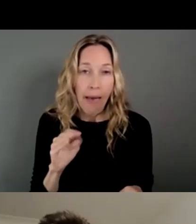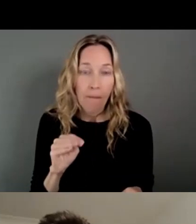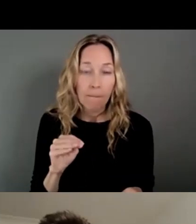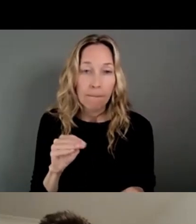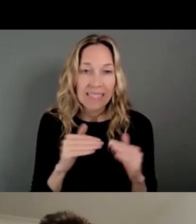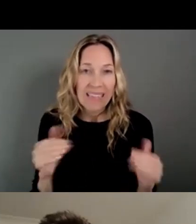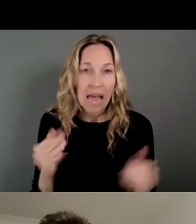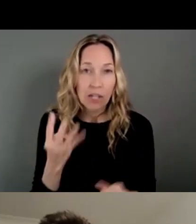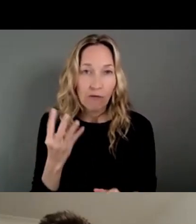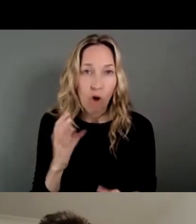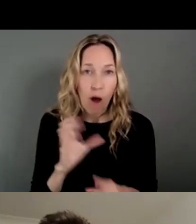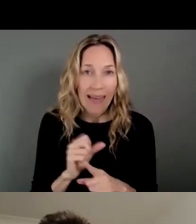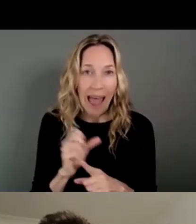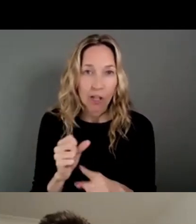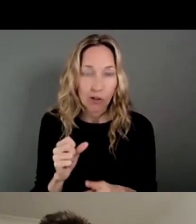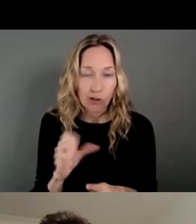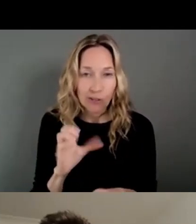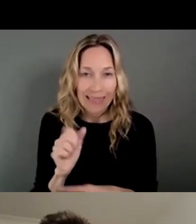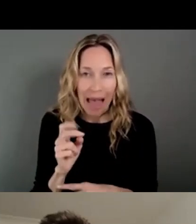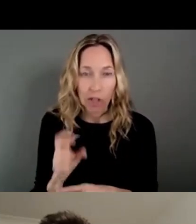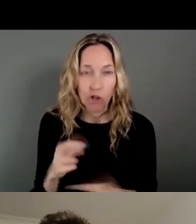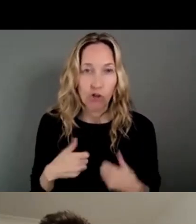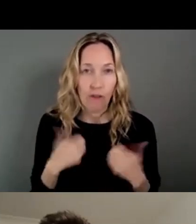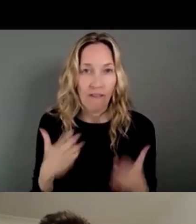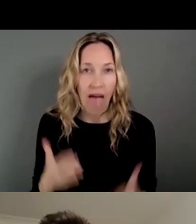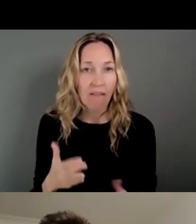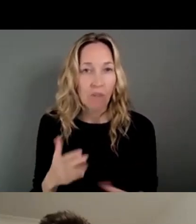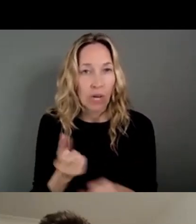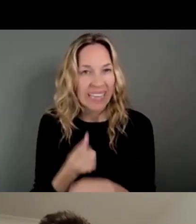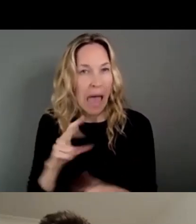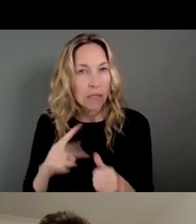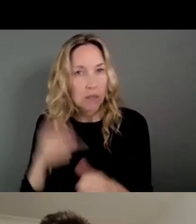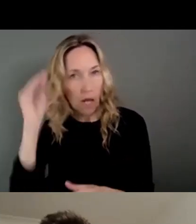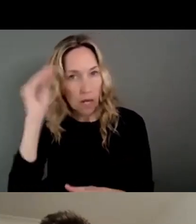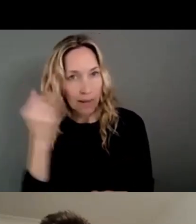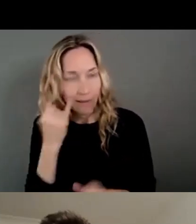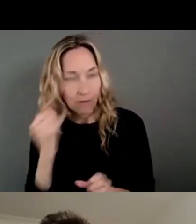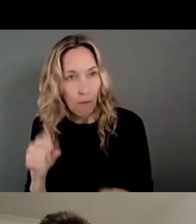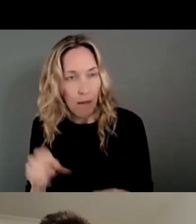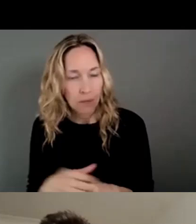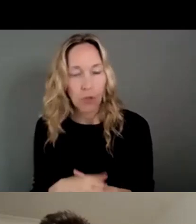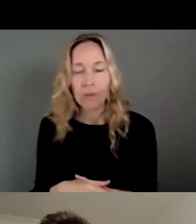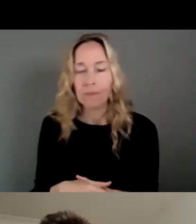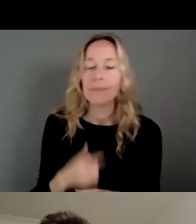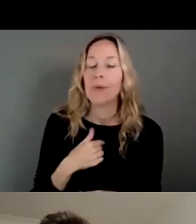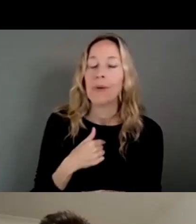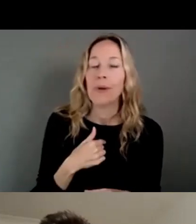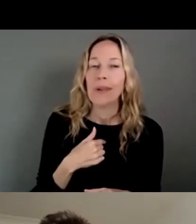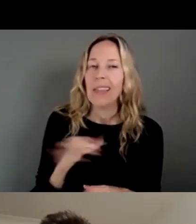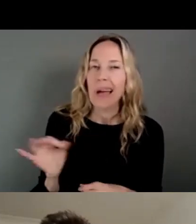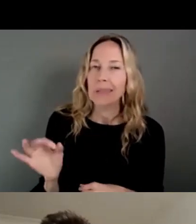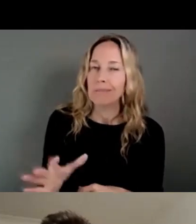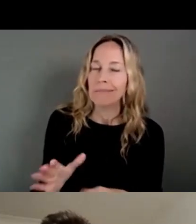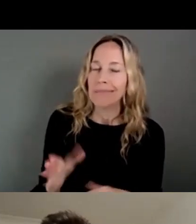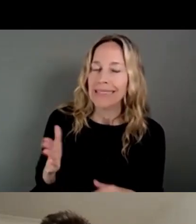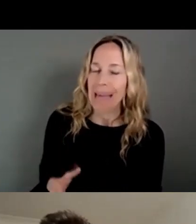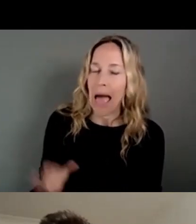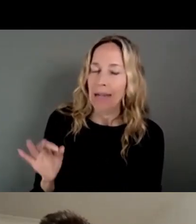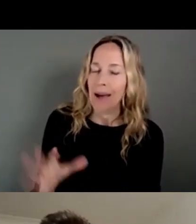I've been doing this for 50 years. Manager, agent, tour manager, booking agent, tour manager, booking